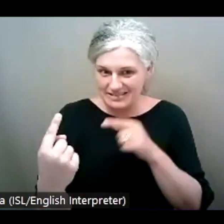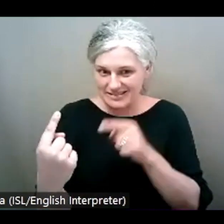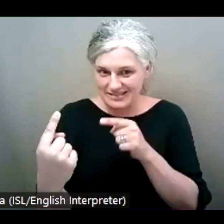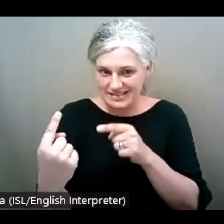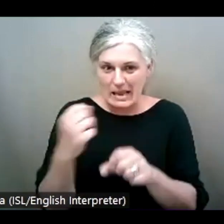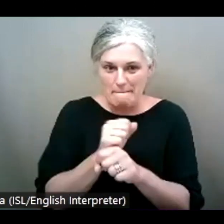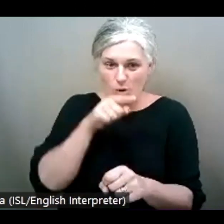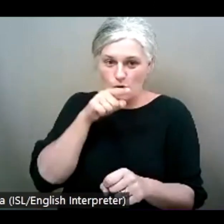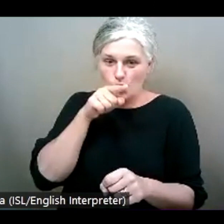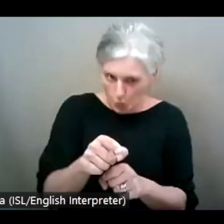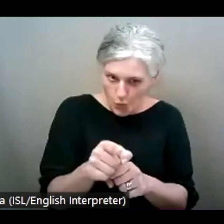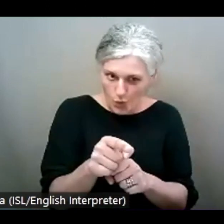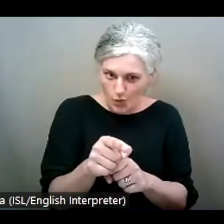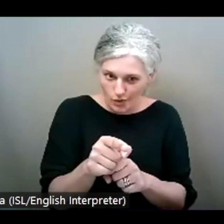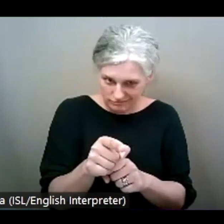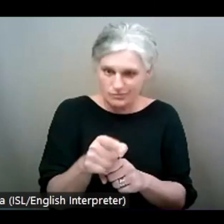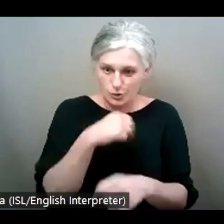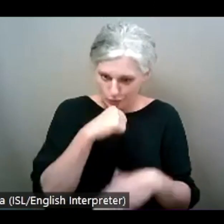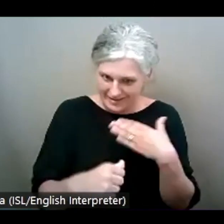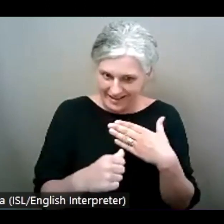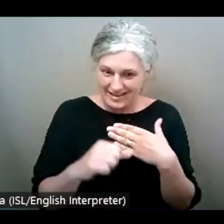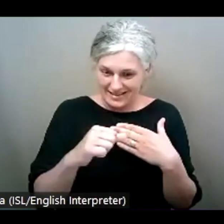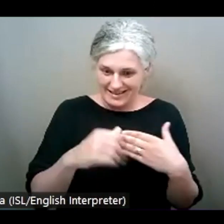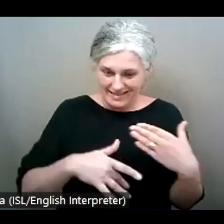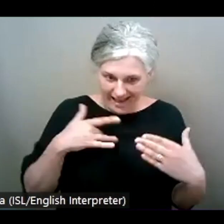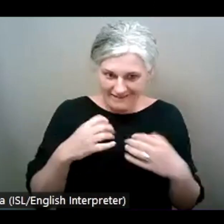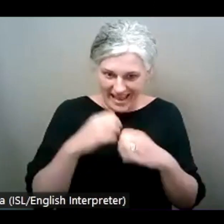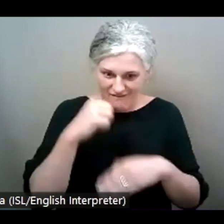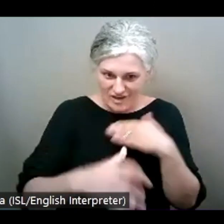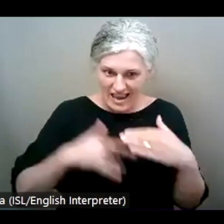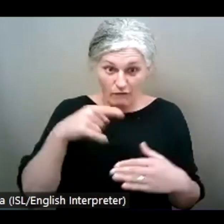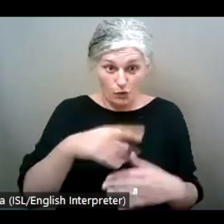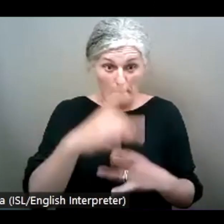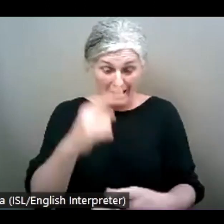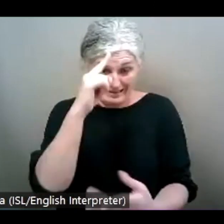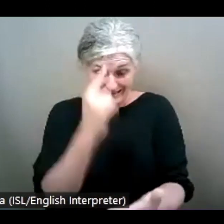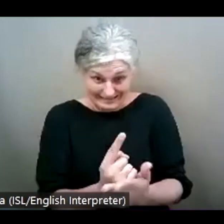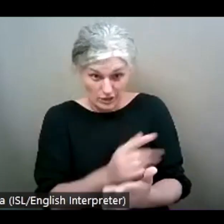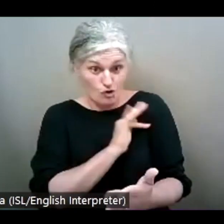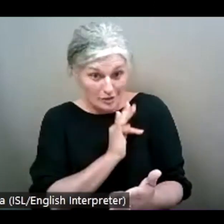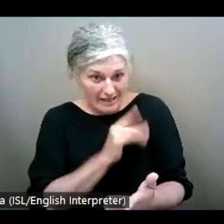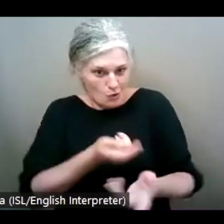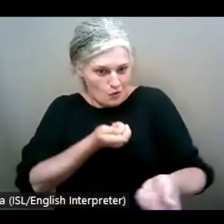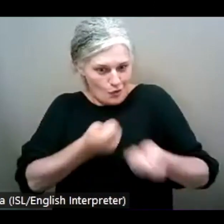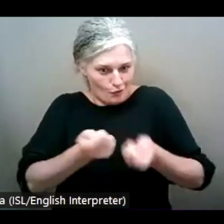you calling the shots in your day-to-day life, that you make the decisions, that you are in control, and that you make